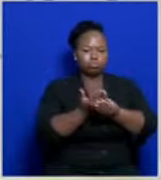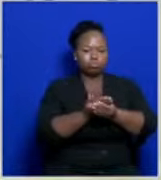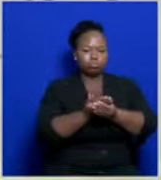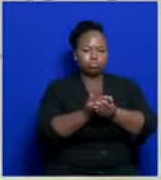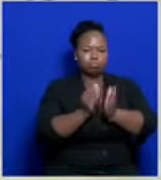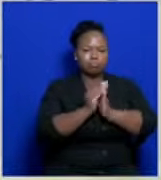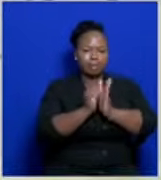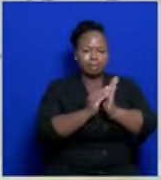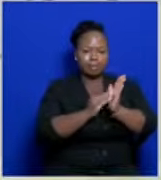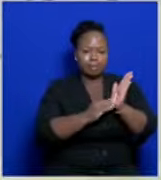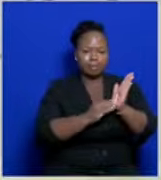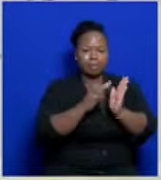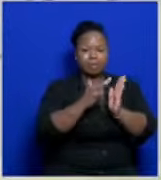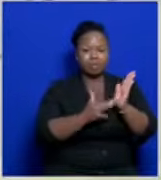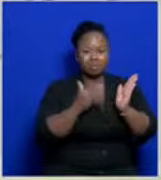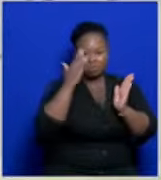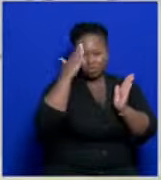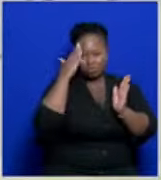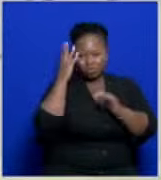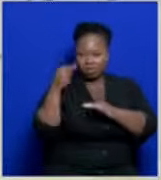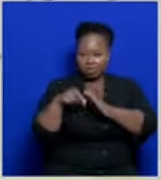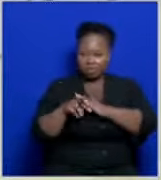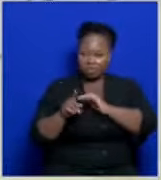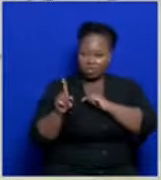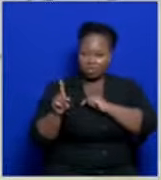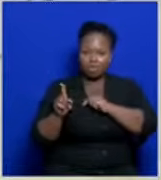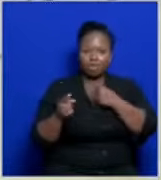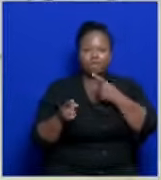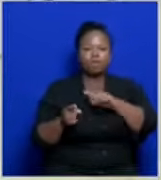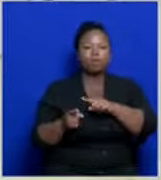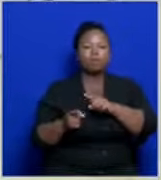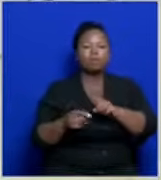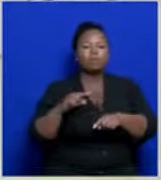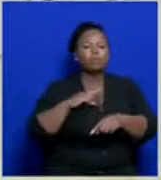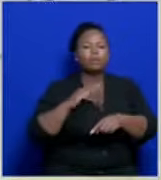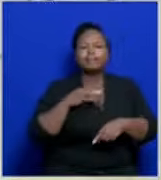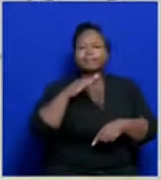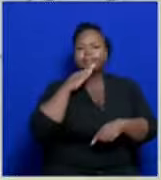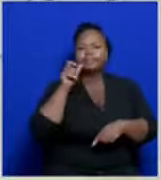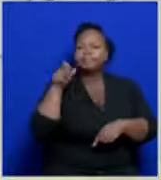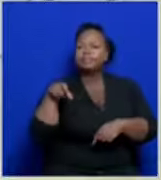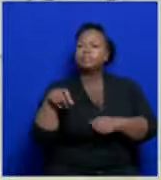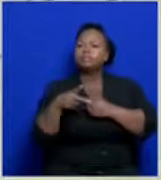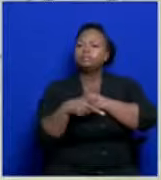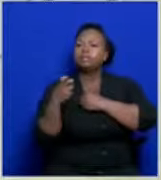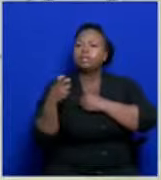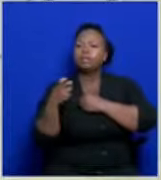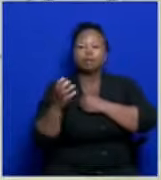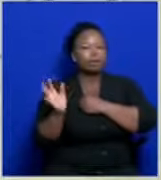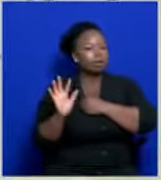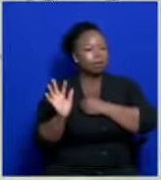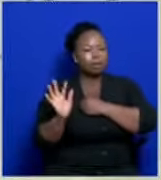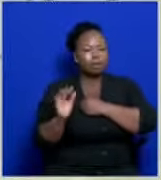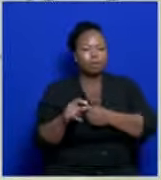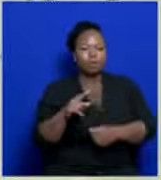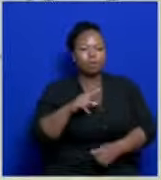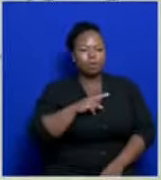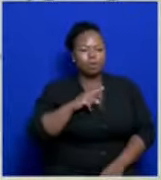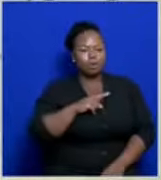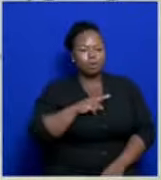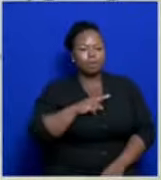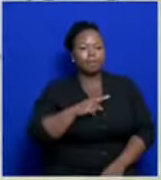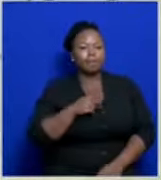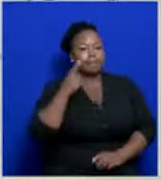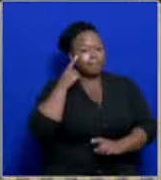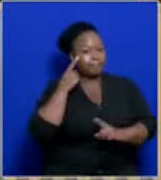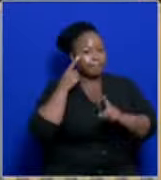of the video footage. The video footage is not to see someone stealing. The video footage was for the purpose of